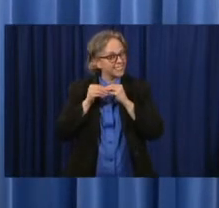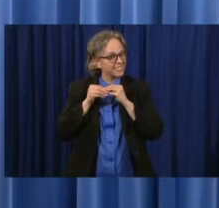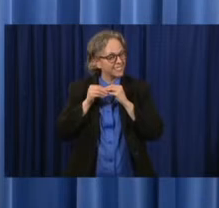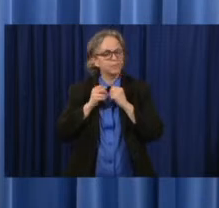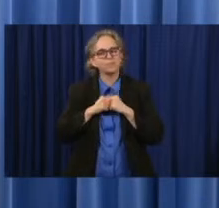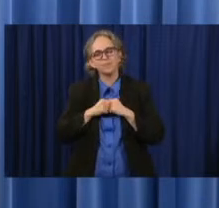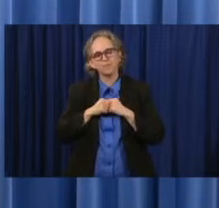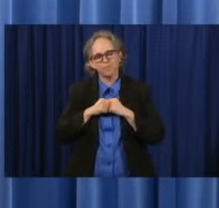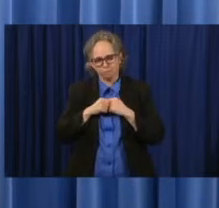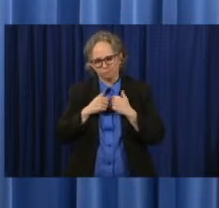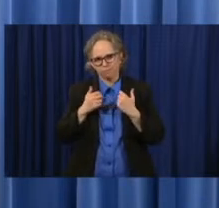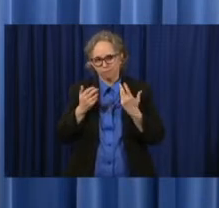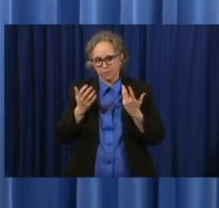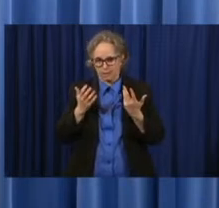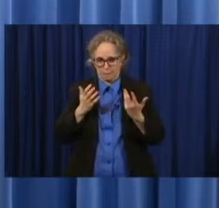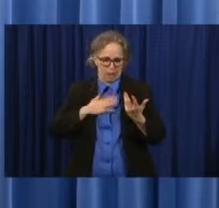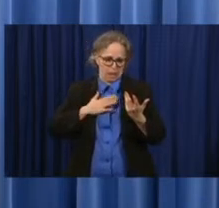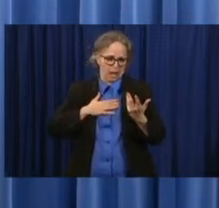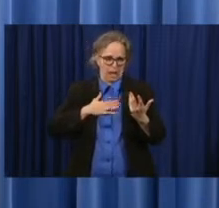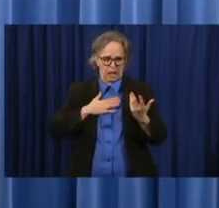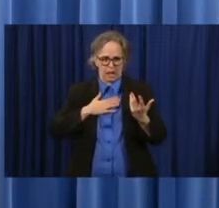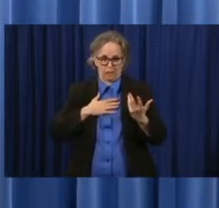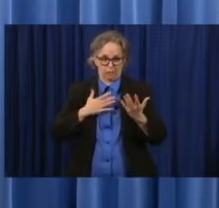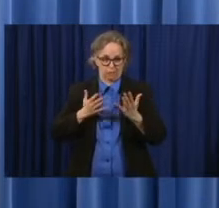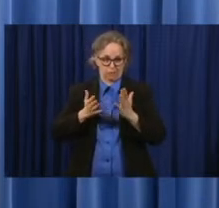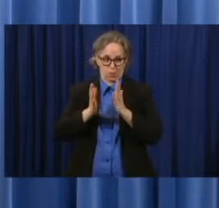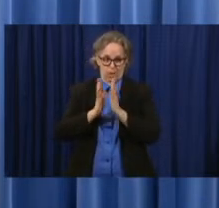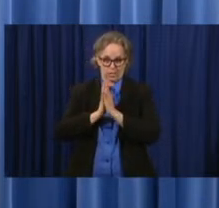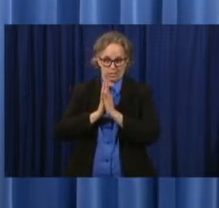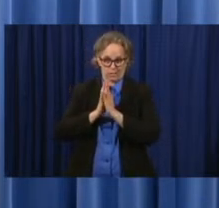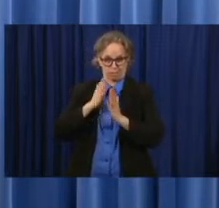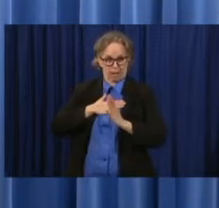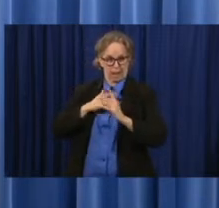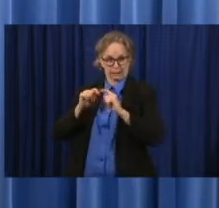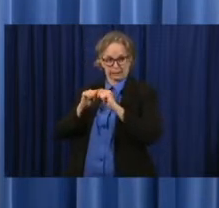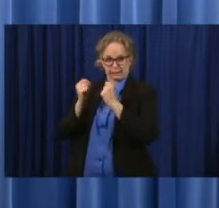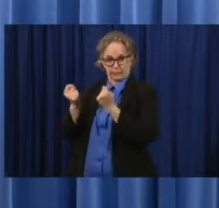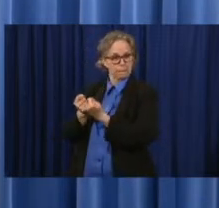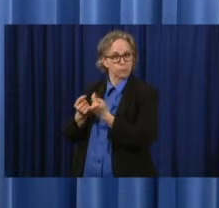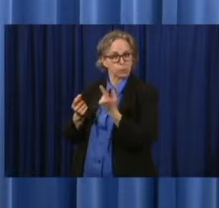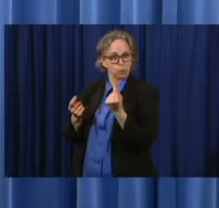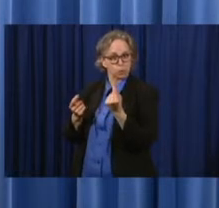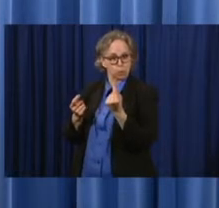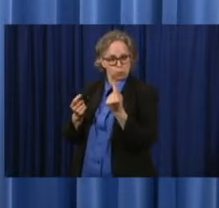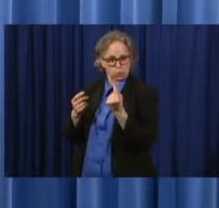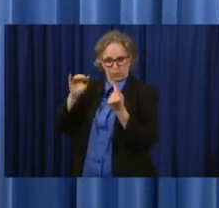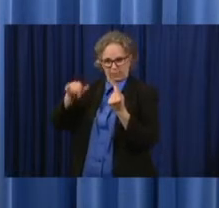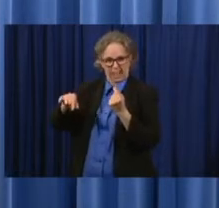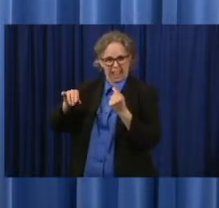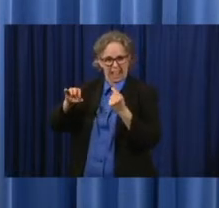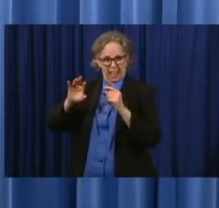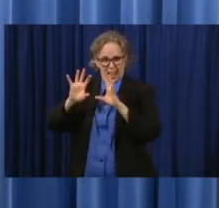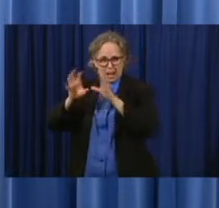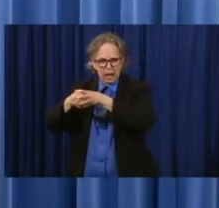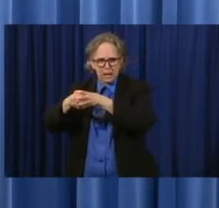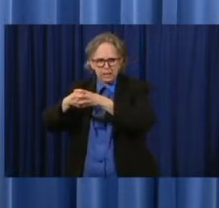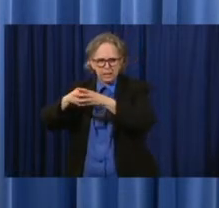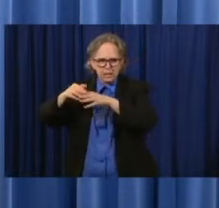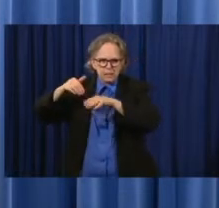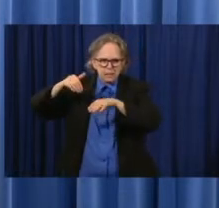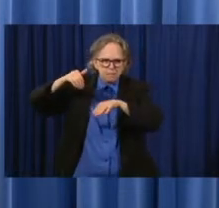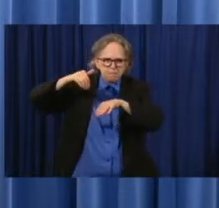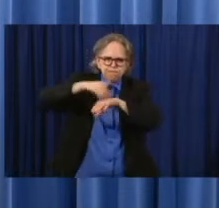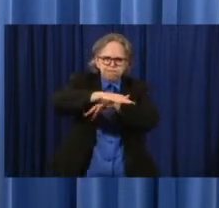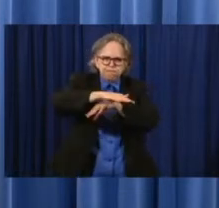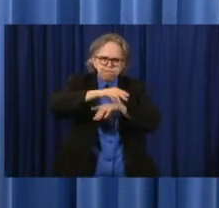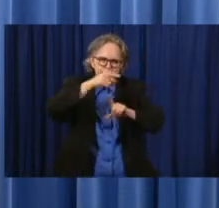my charge to our team is deploy the testing we have in a targeted way, most effective way. So doing two